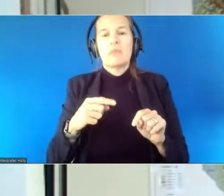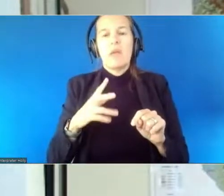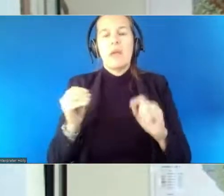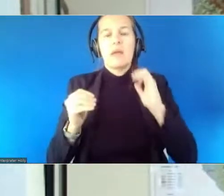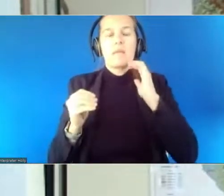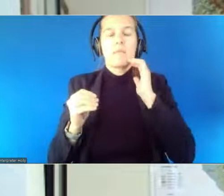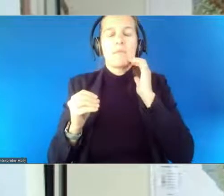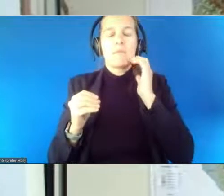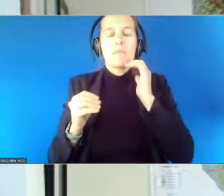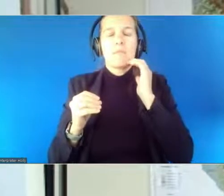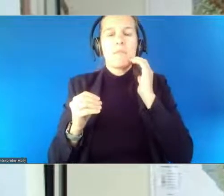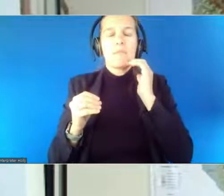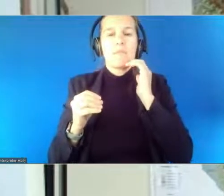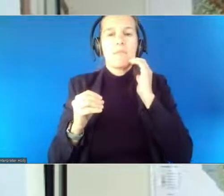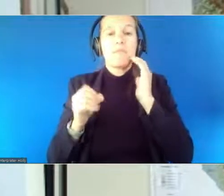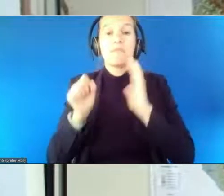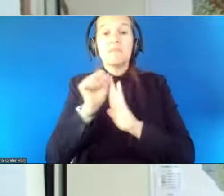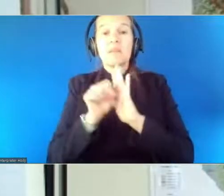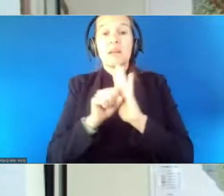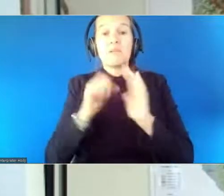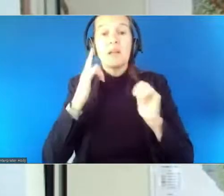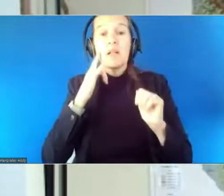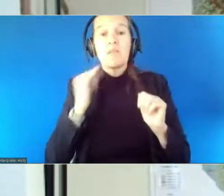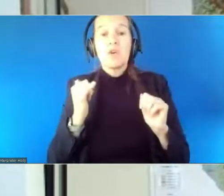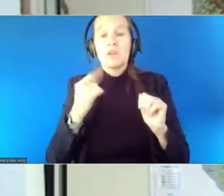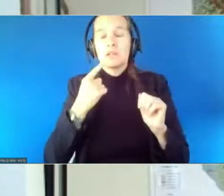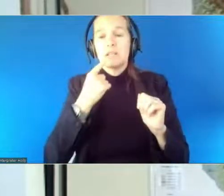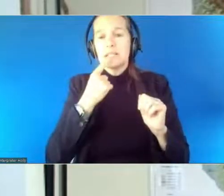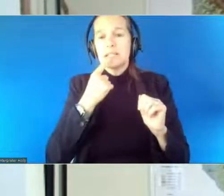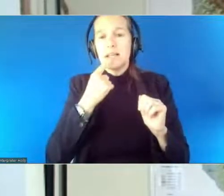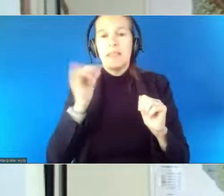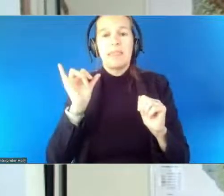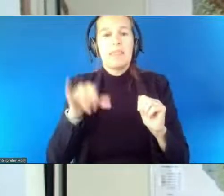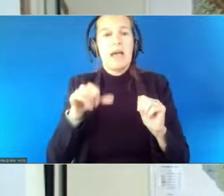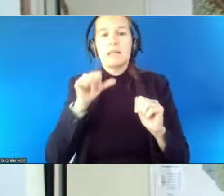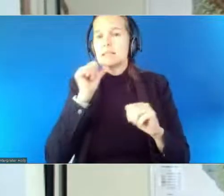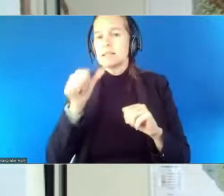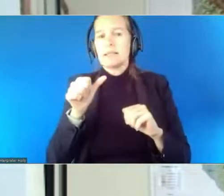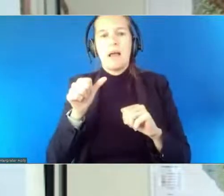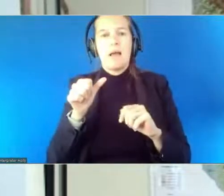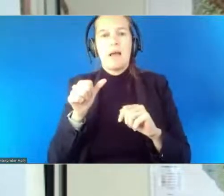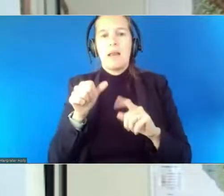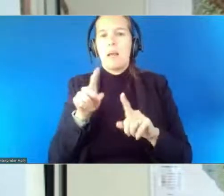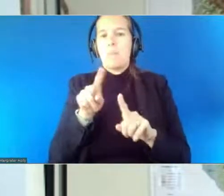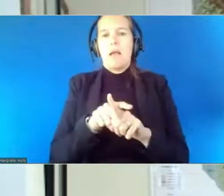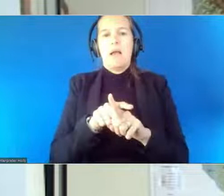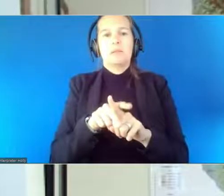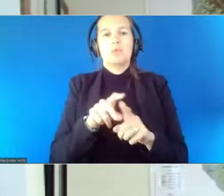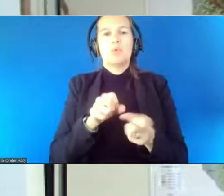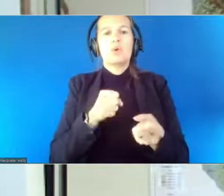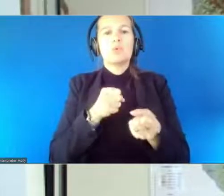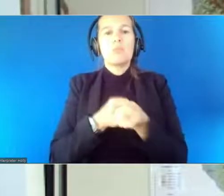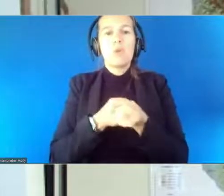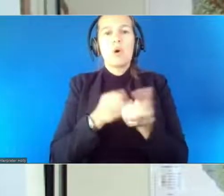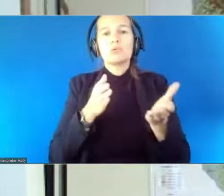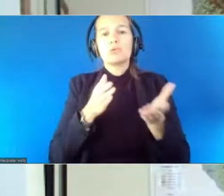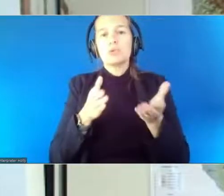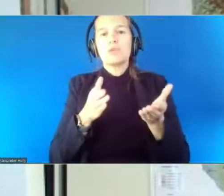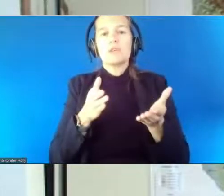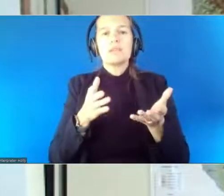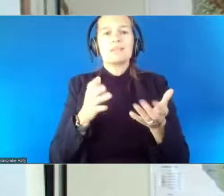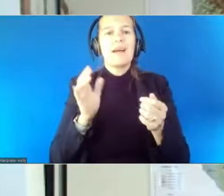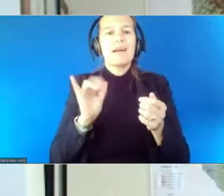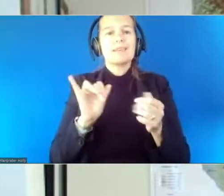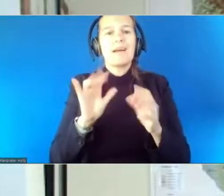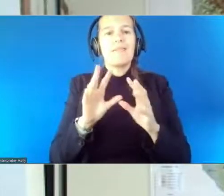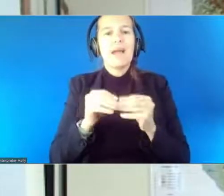the state. It also doesn't apply to support services who are family members or just